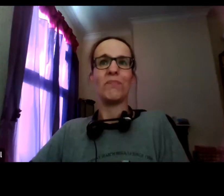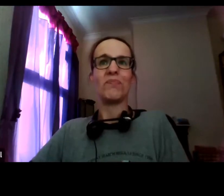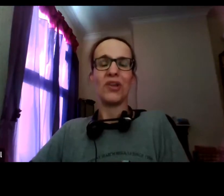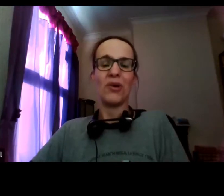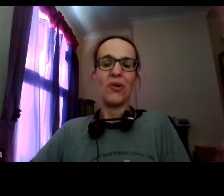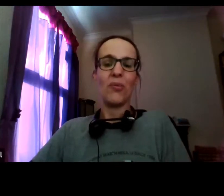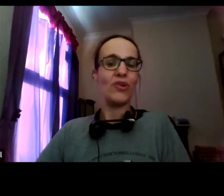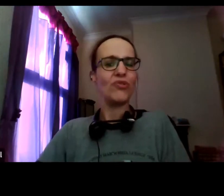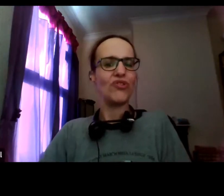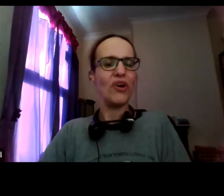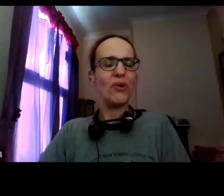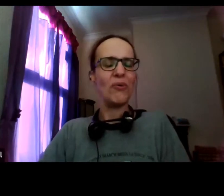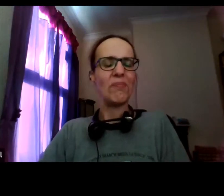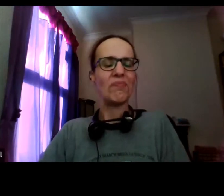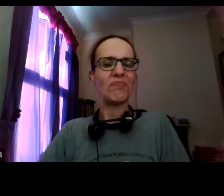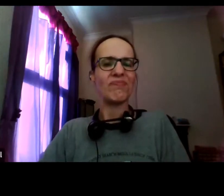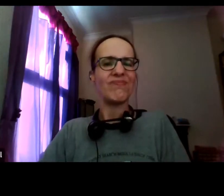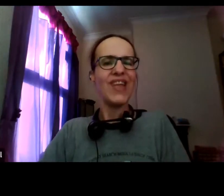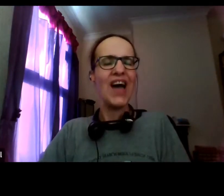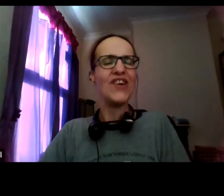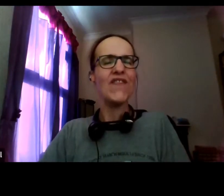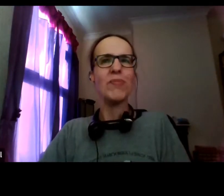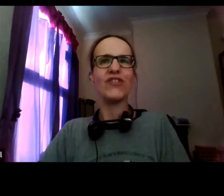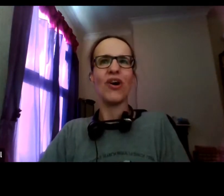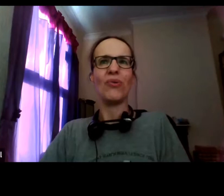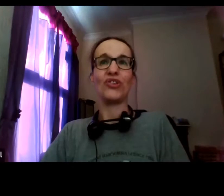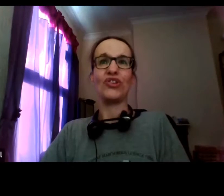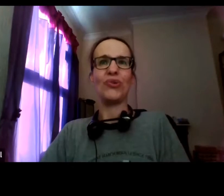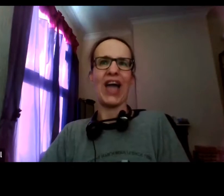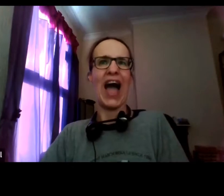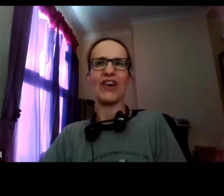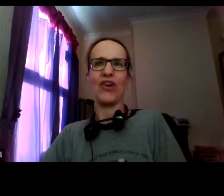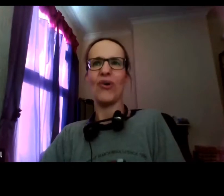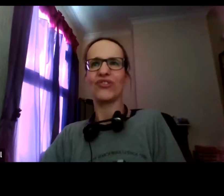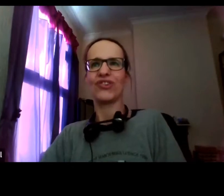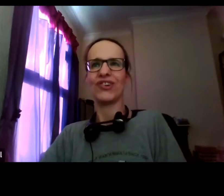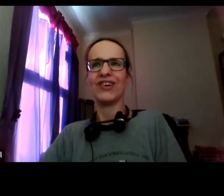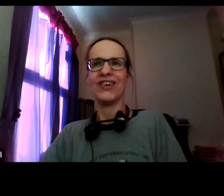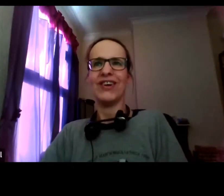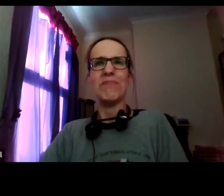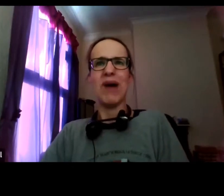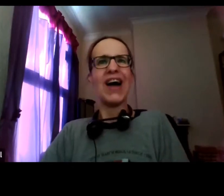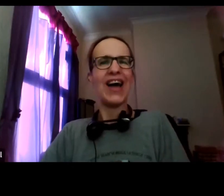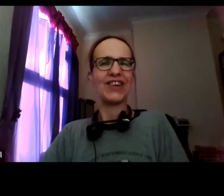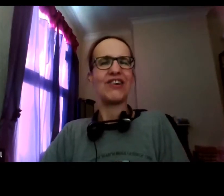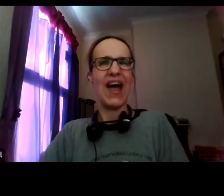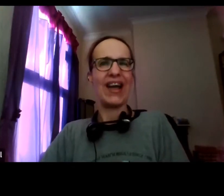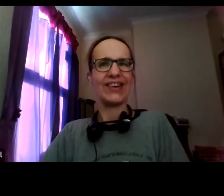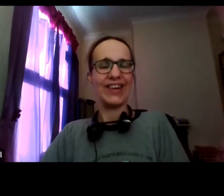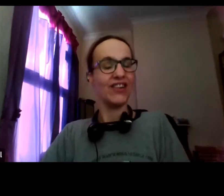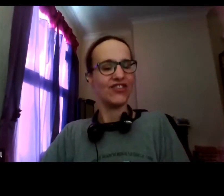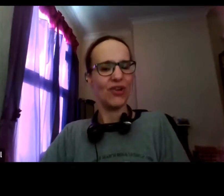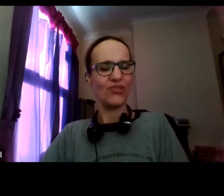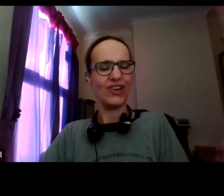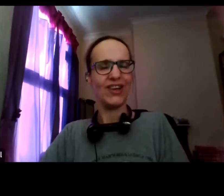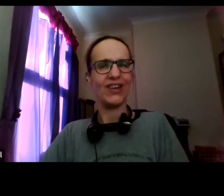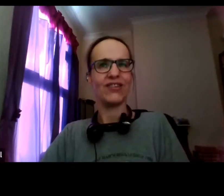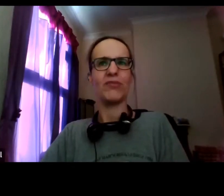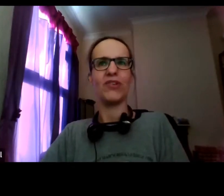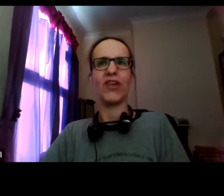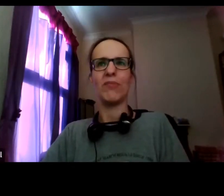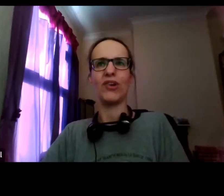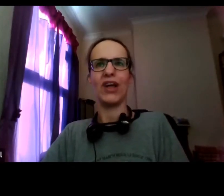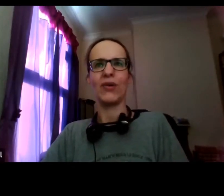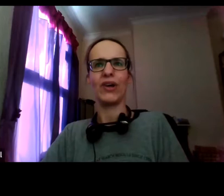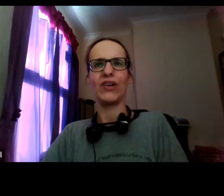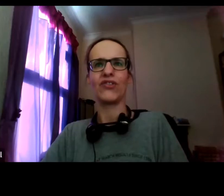laptop, which was true. I'd never been told you cannot, but I had correctly, socially